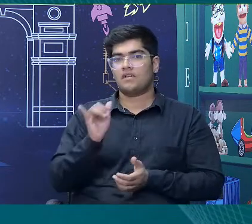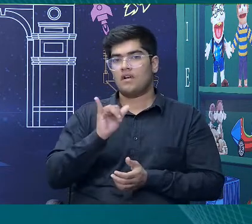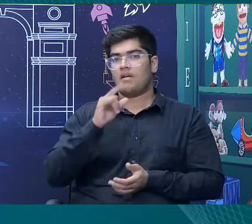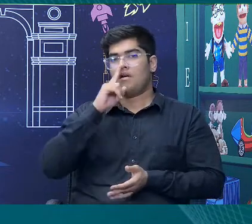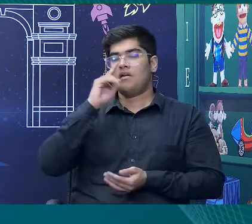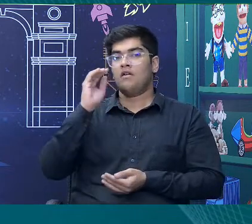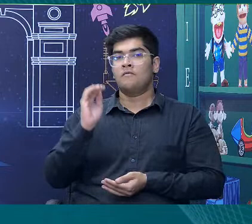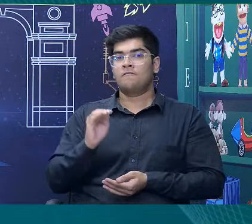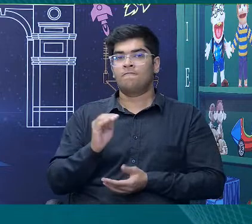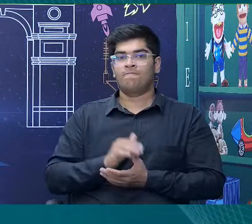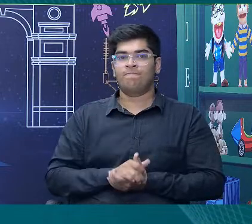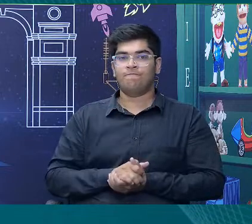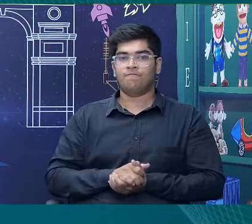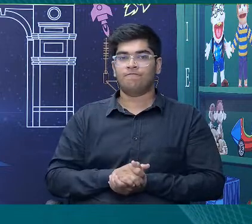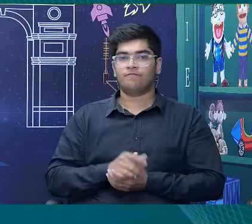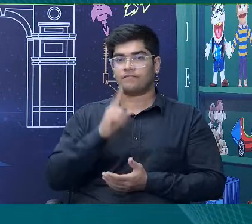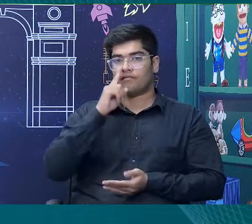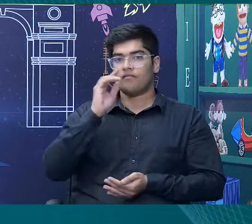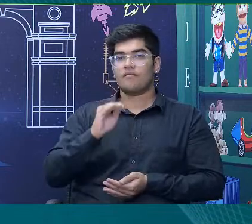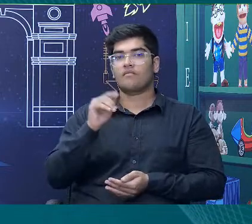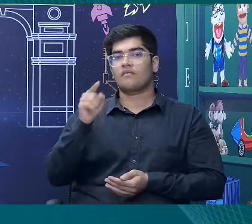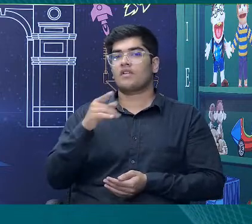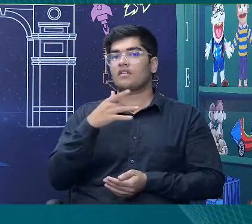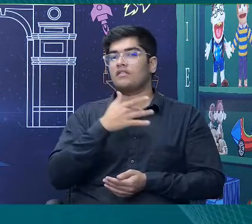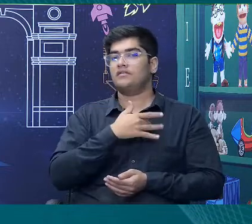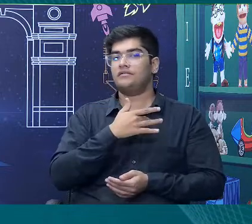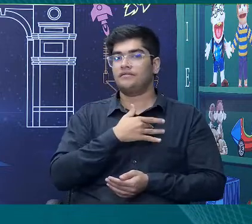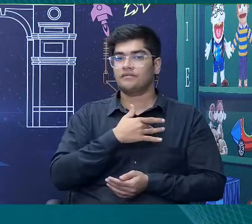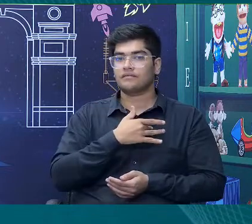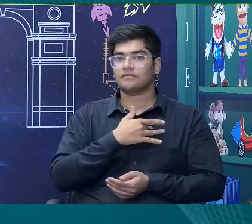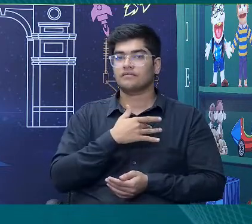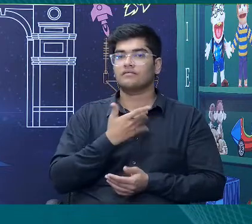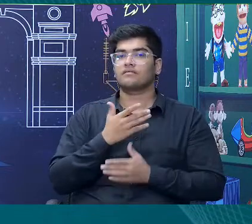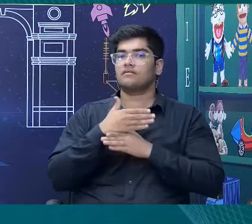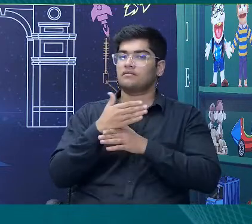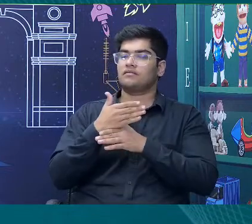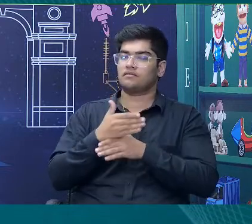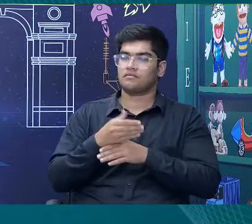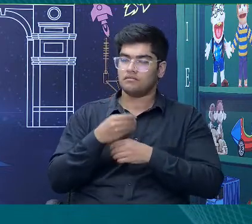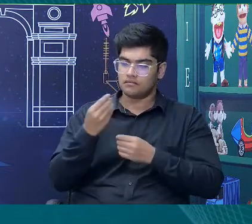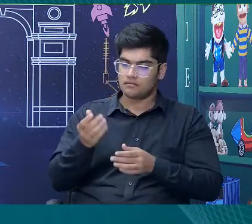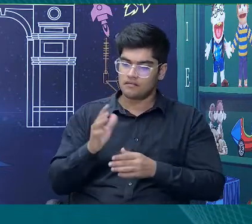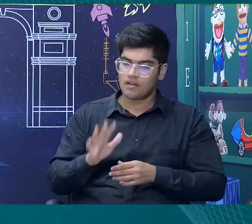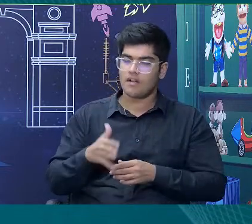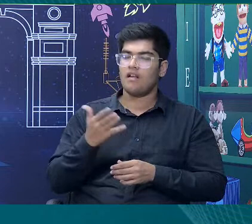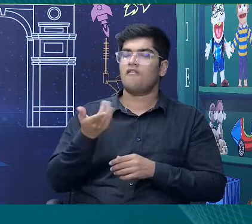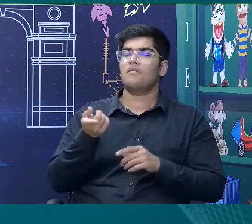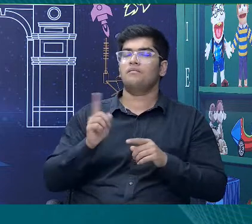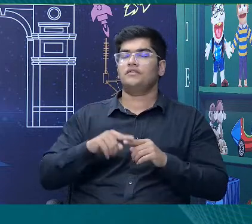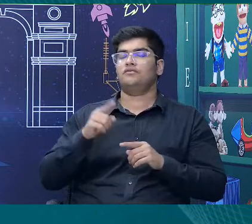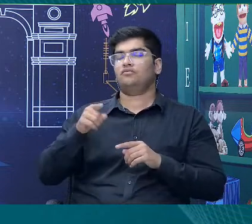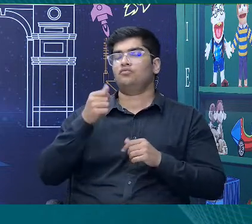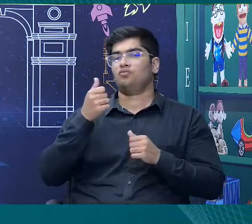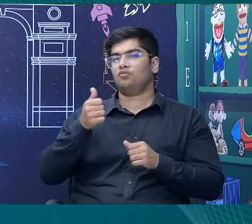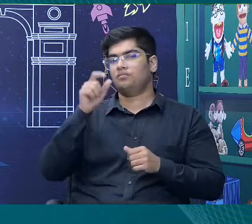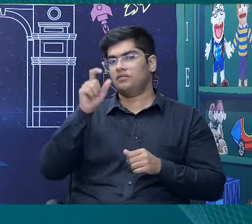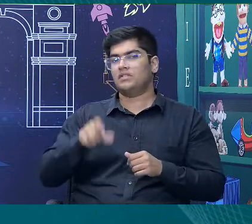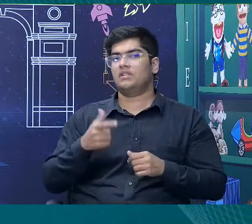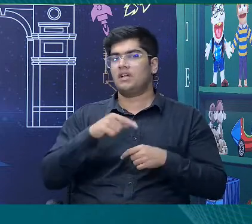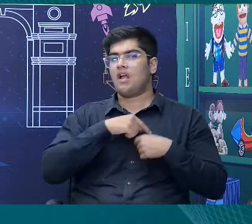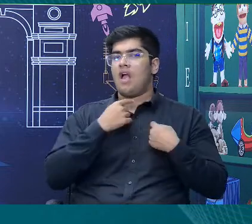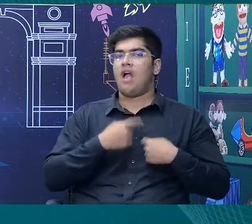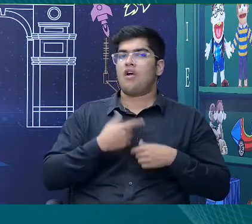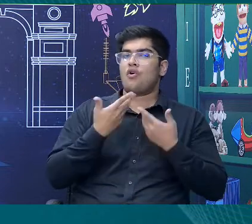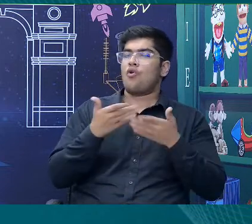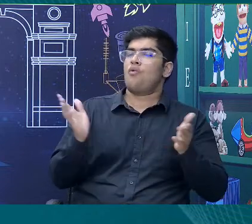you think about Edla, his daughter Edla, what are all the words that occur to you? So, she's compassionate, she's sharing,